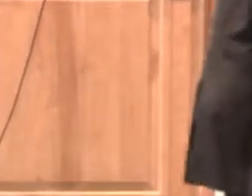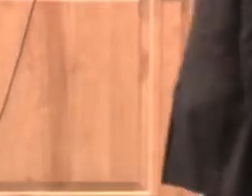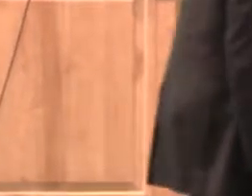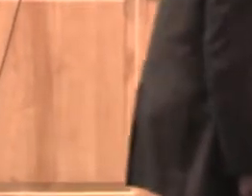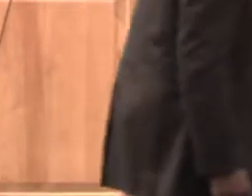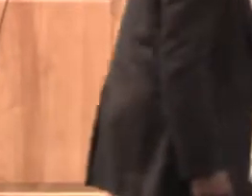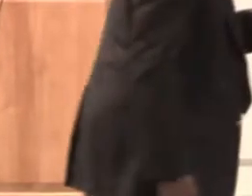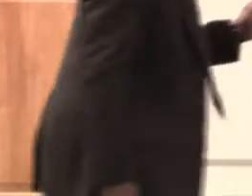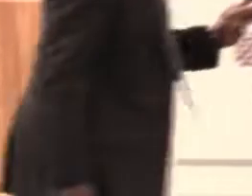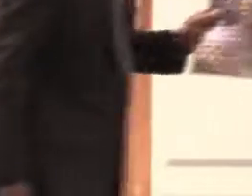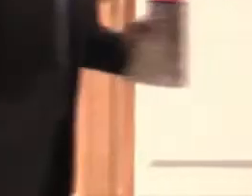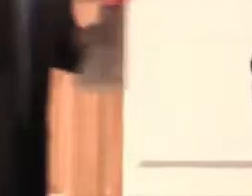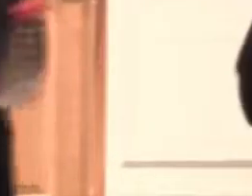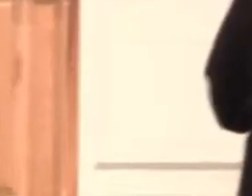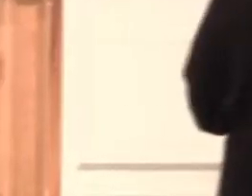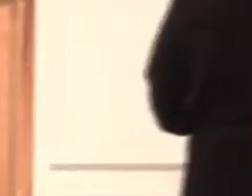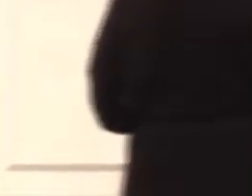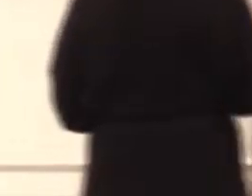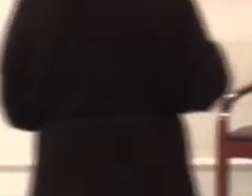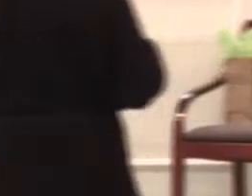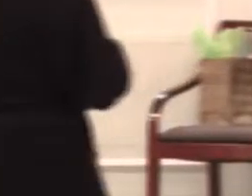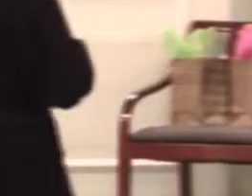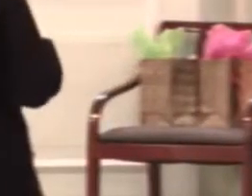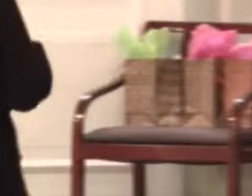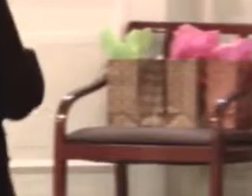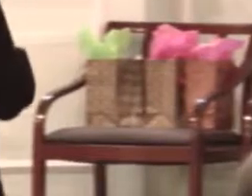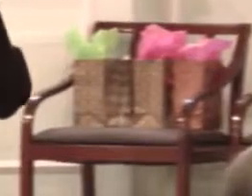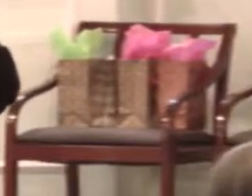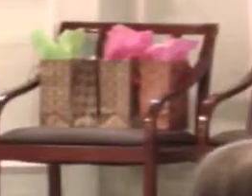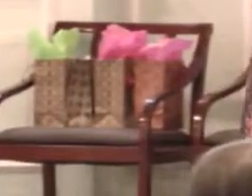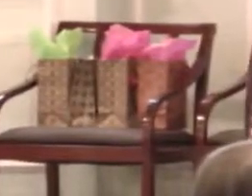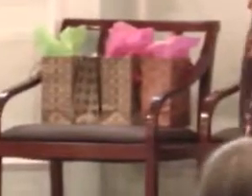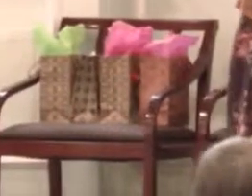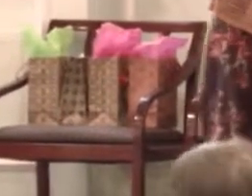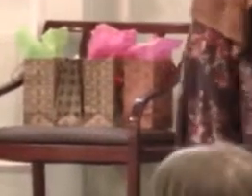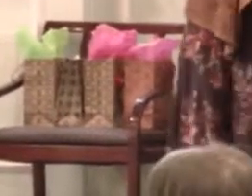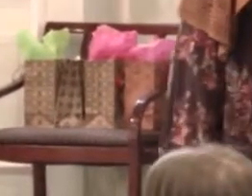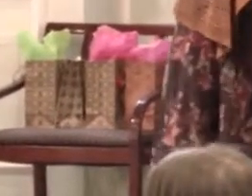Thank you, brother. Erica Norman.